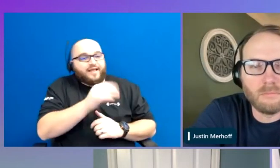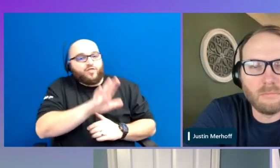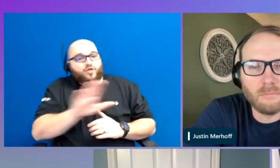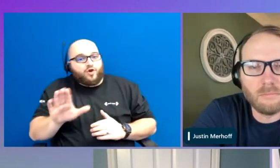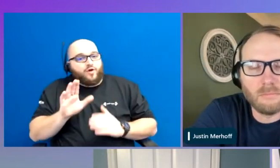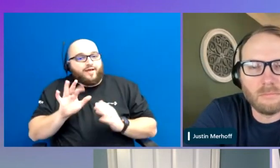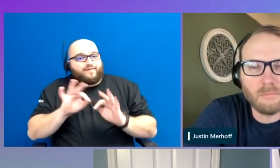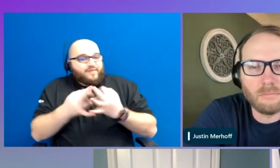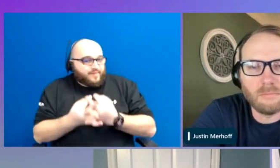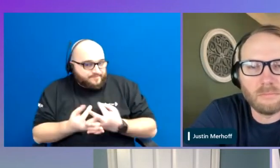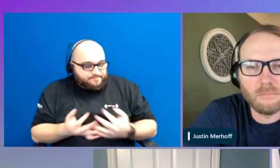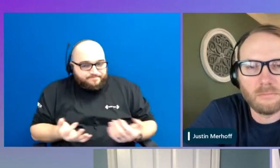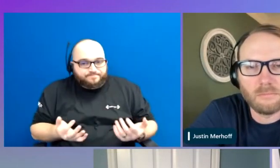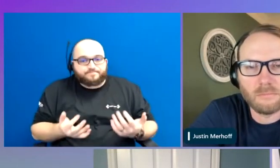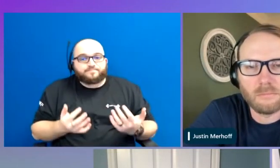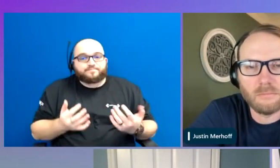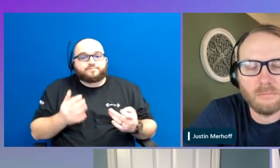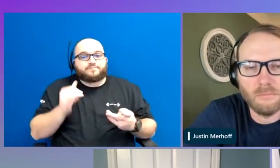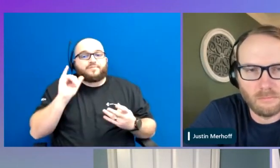like